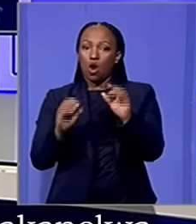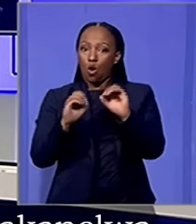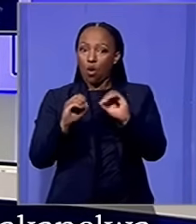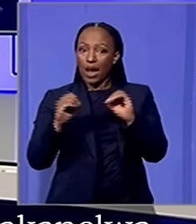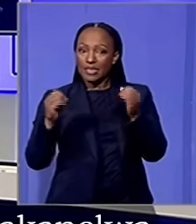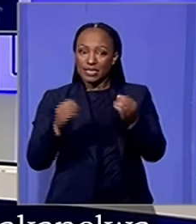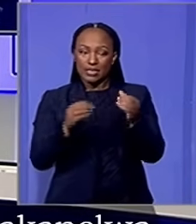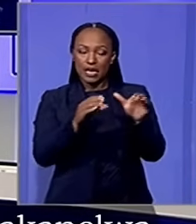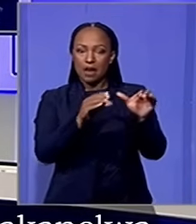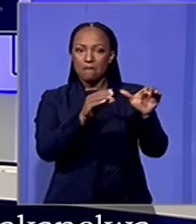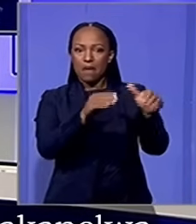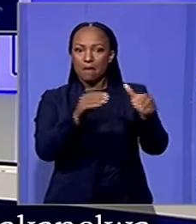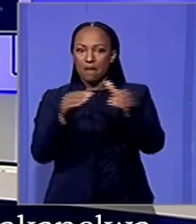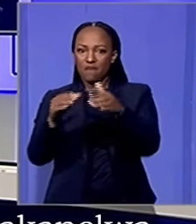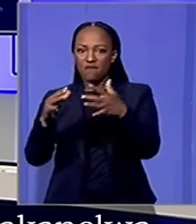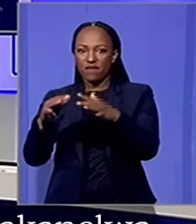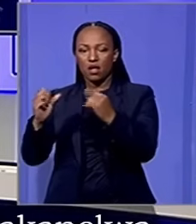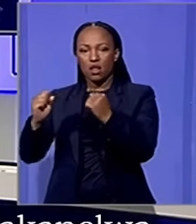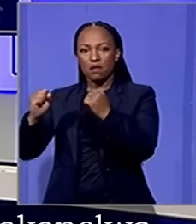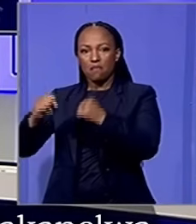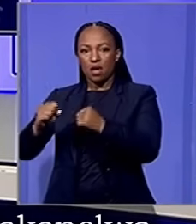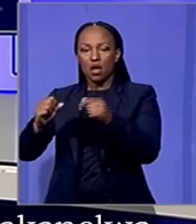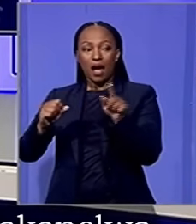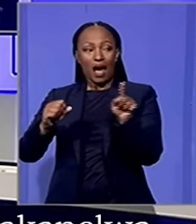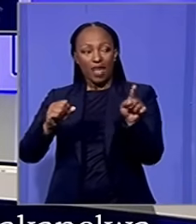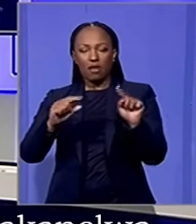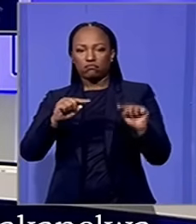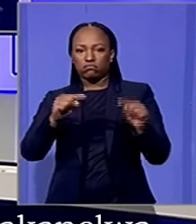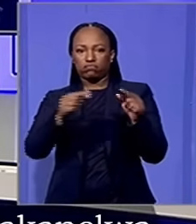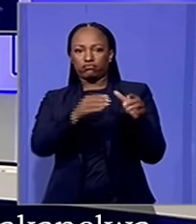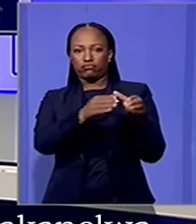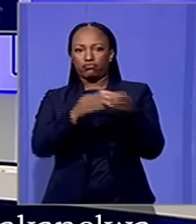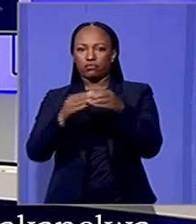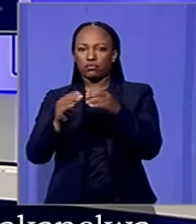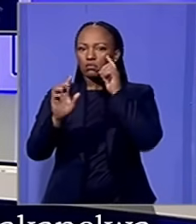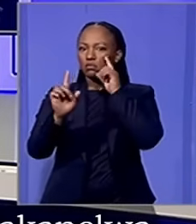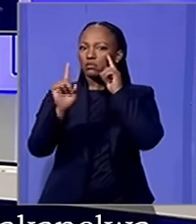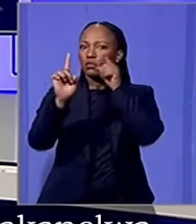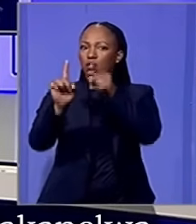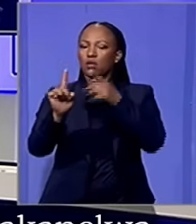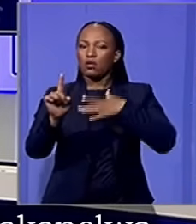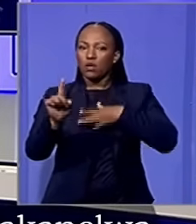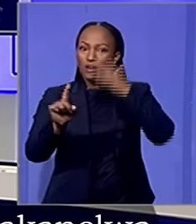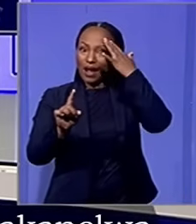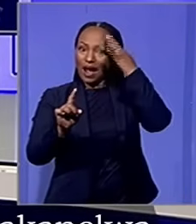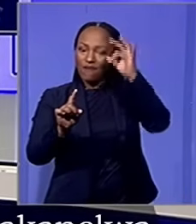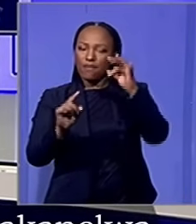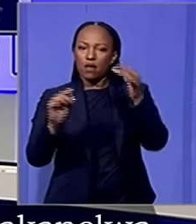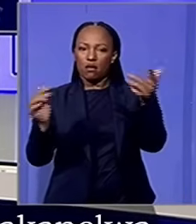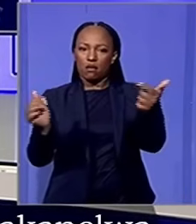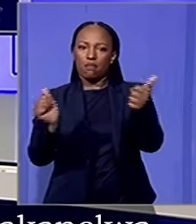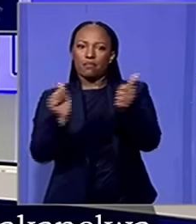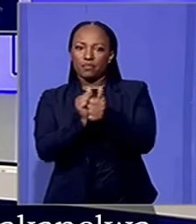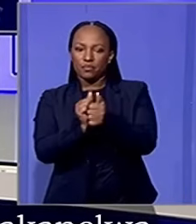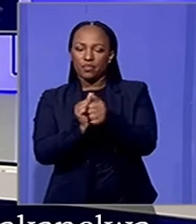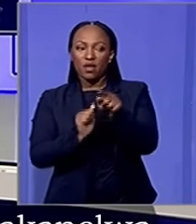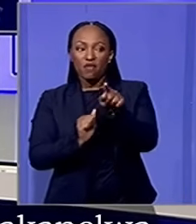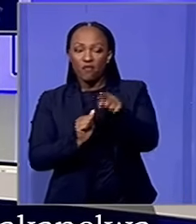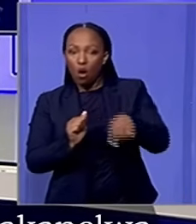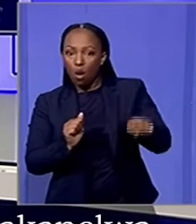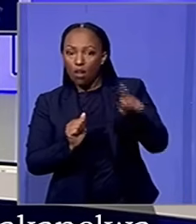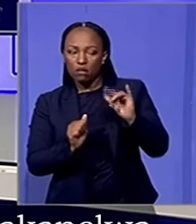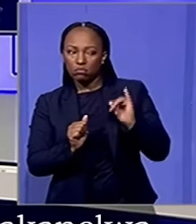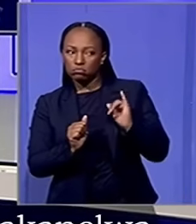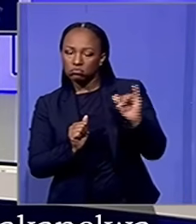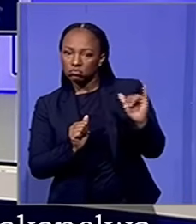yeo e hlomilego seboka sa mekgatlo ya kganetšo e gateletše gore maikemišetšo magolo a bona ke go tsenela pušo ya mohlakanelwa le mekgatlo yeo e kwanago le bona